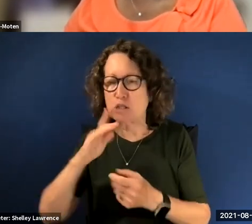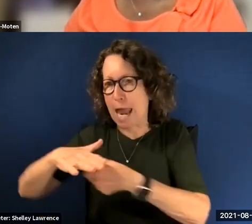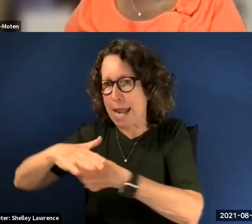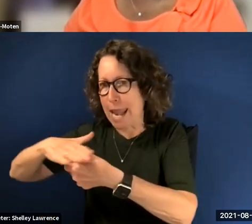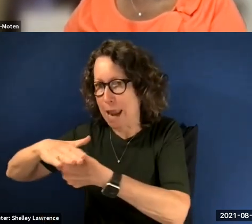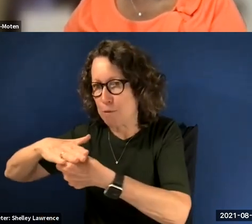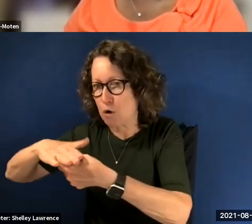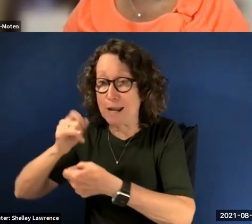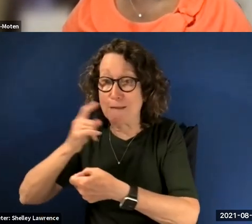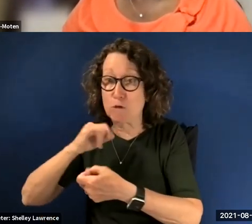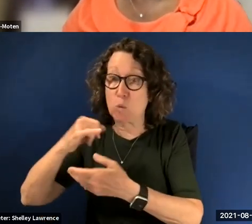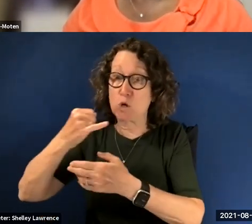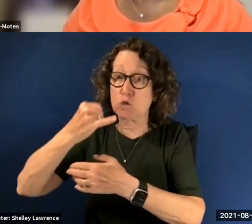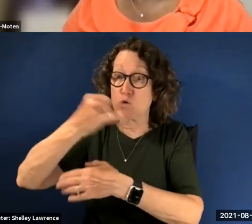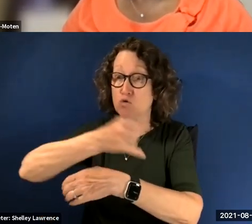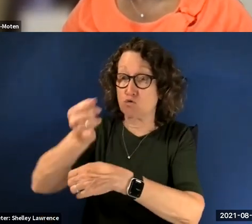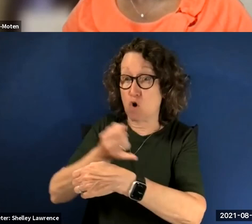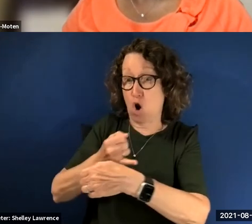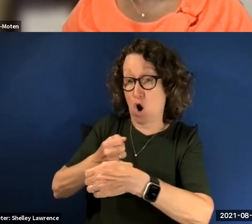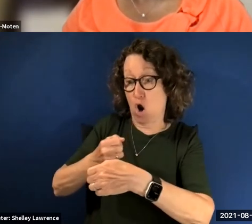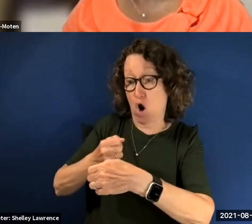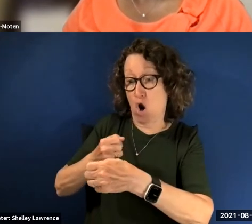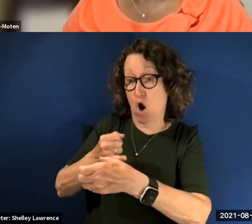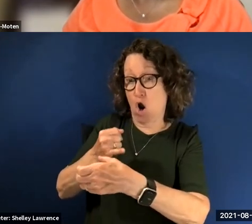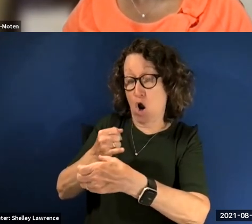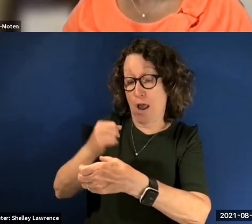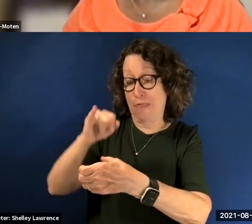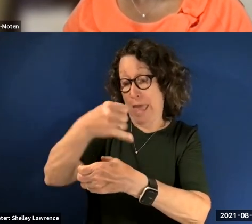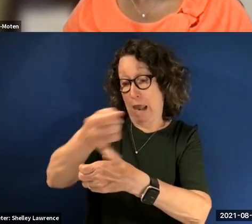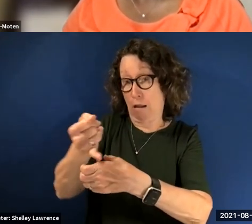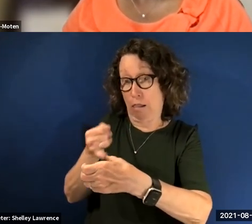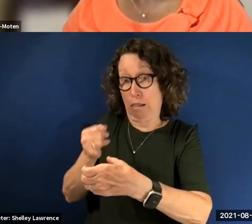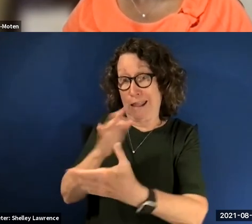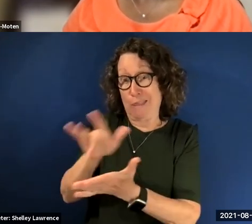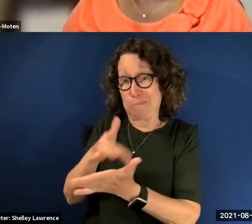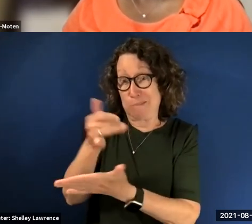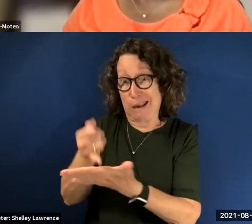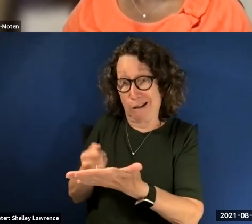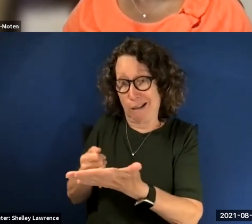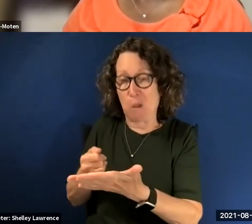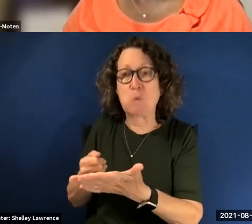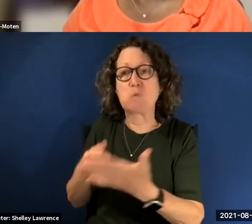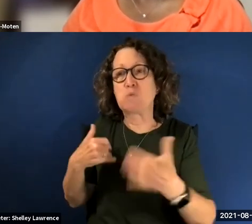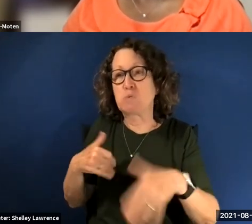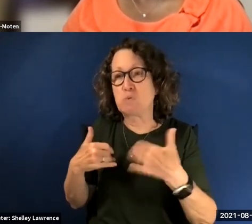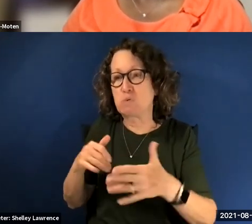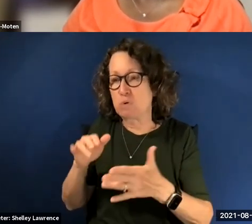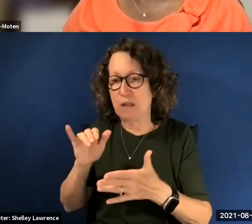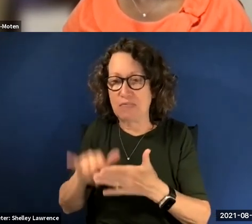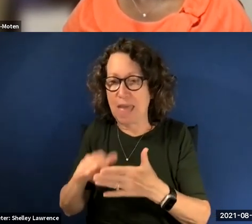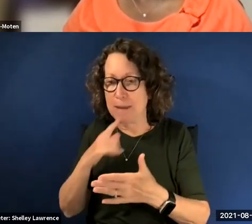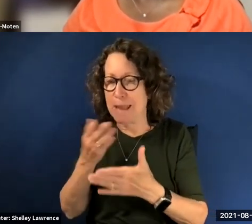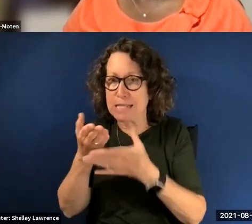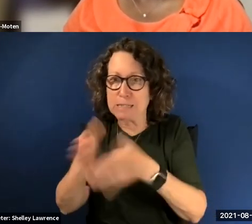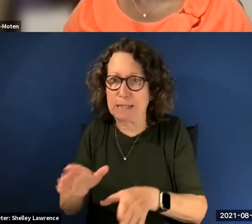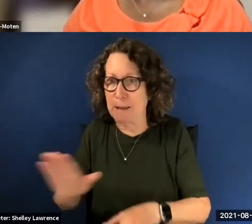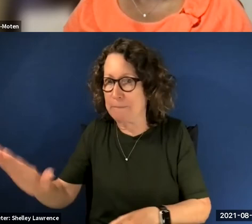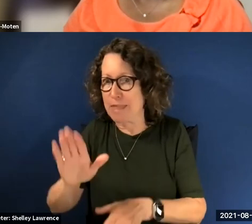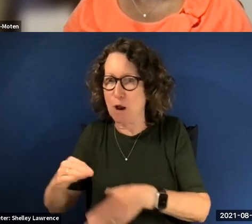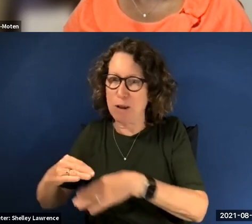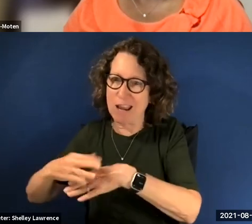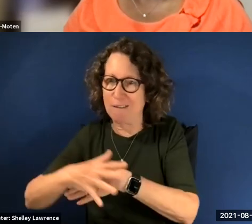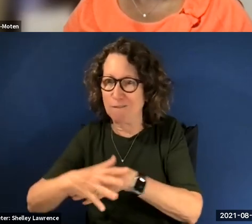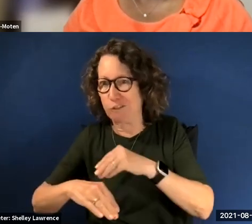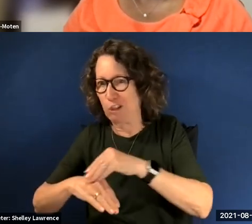and if you were to draw the line such that it divided that neighborhood, that may, that may split up their influence